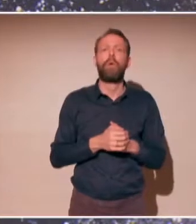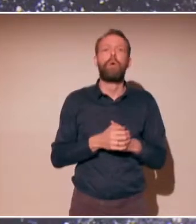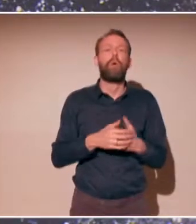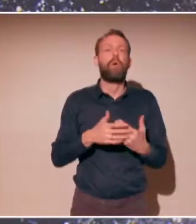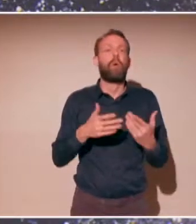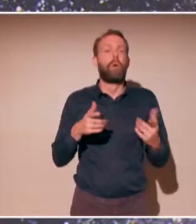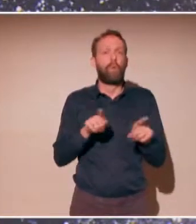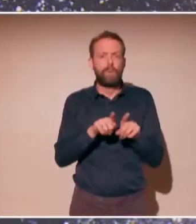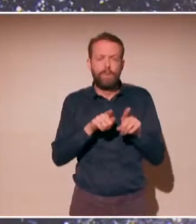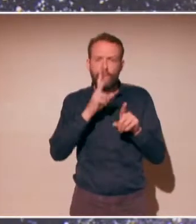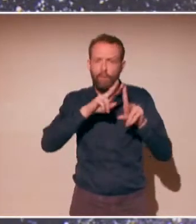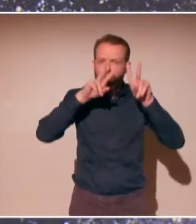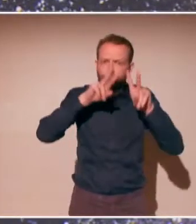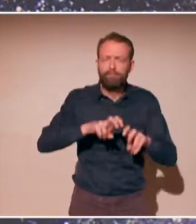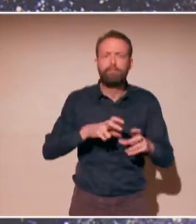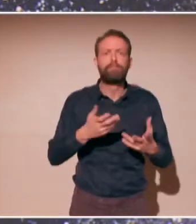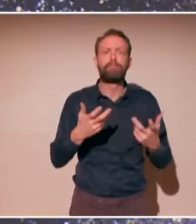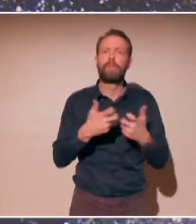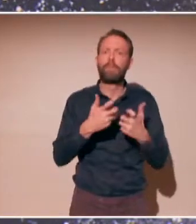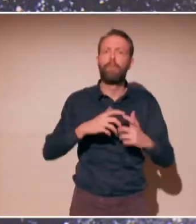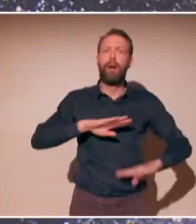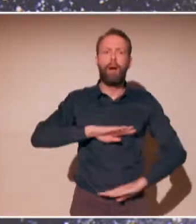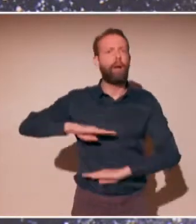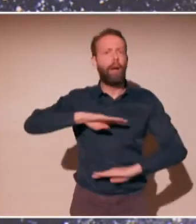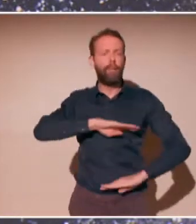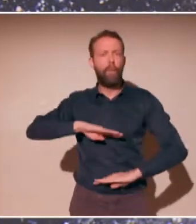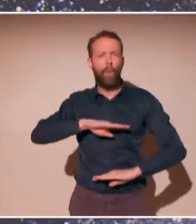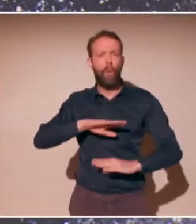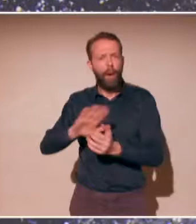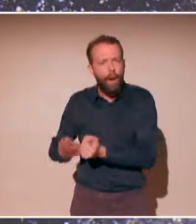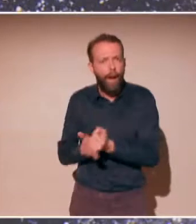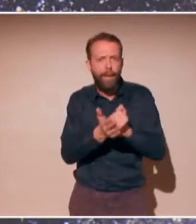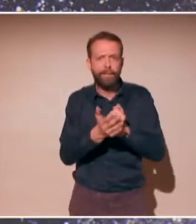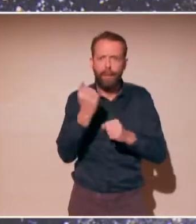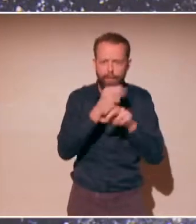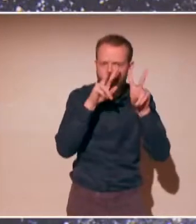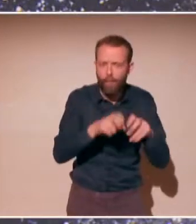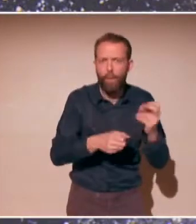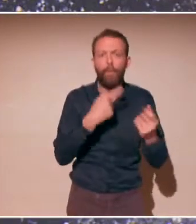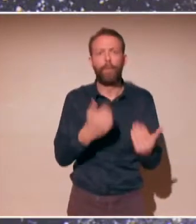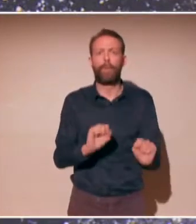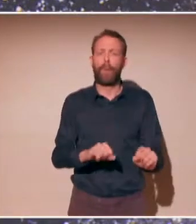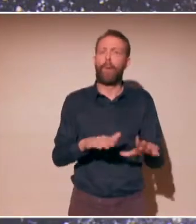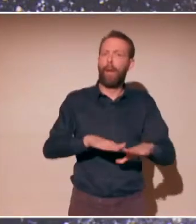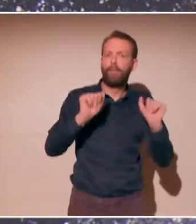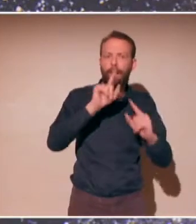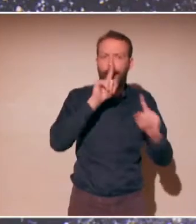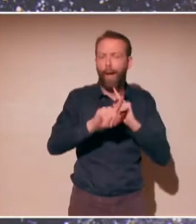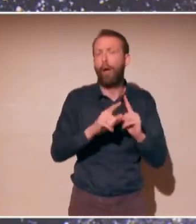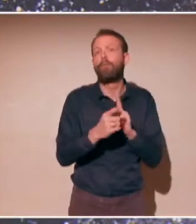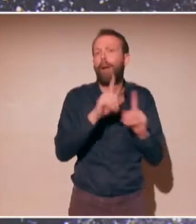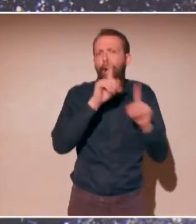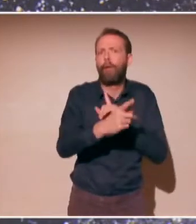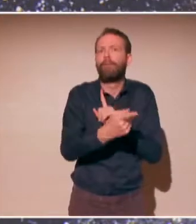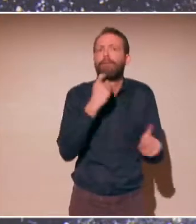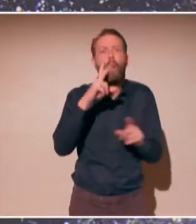arrhythmia. It's also possible, for example, to help radiologists. We can identify